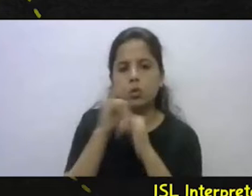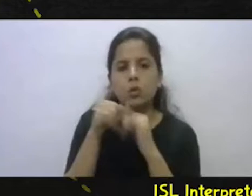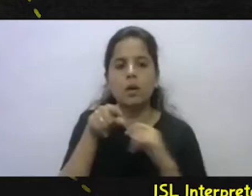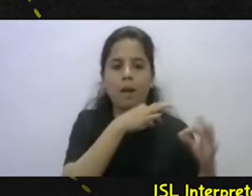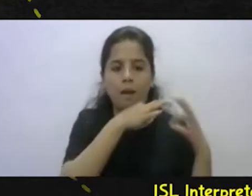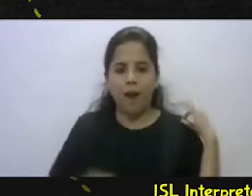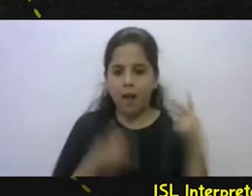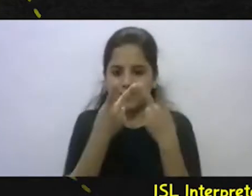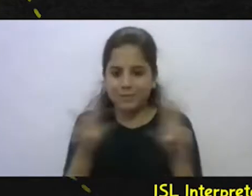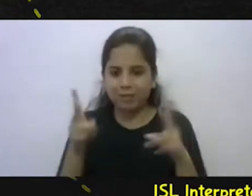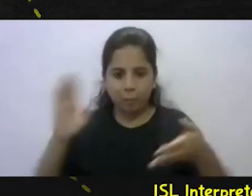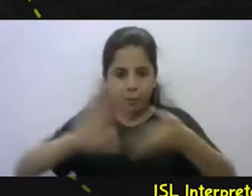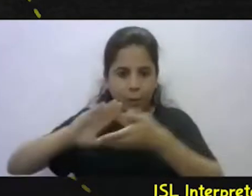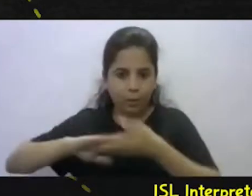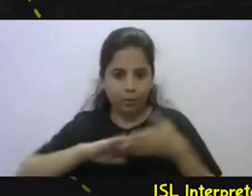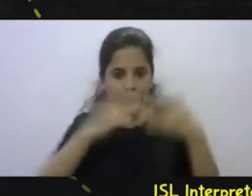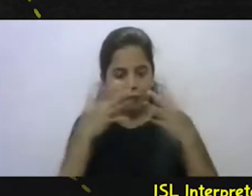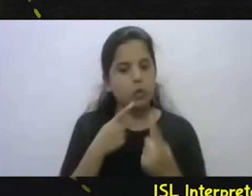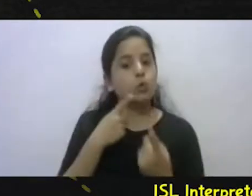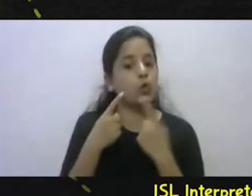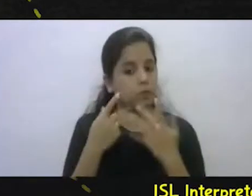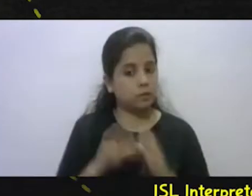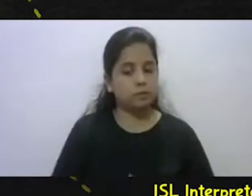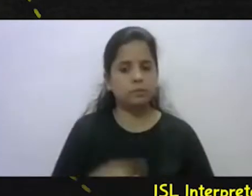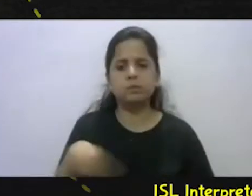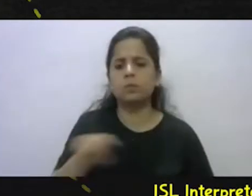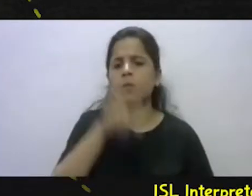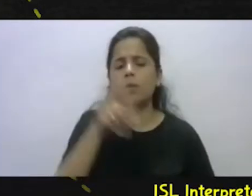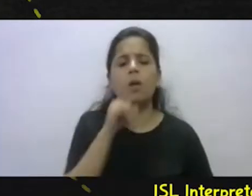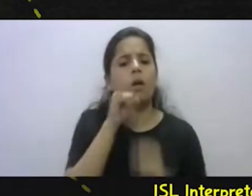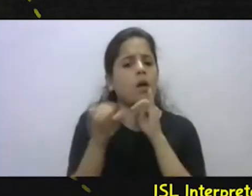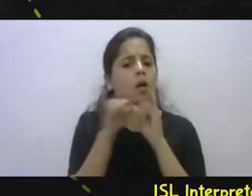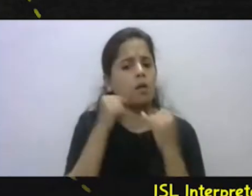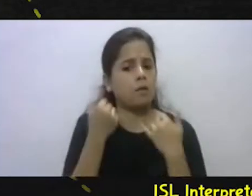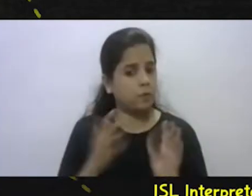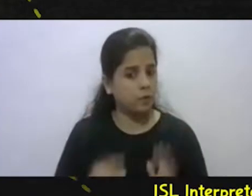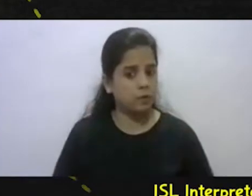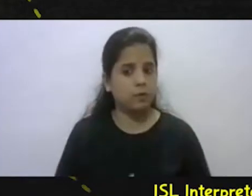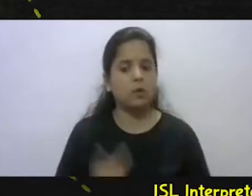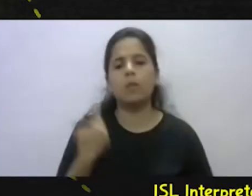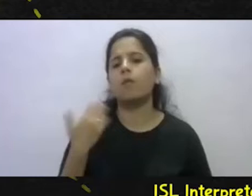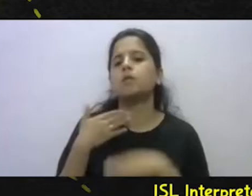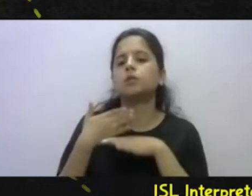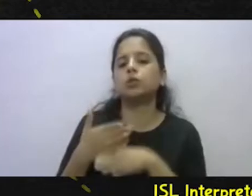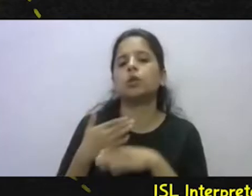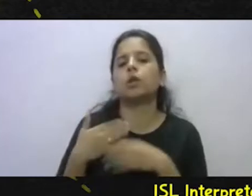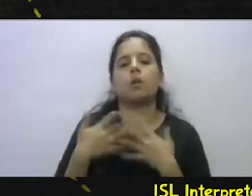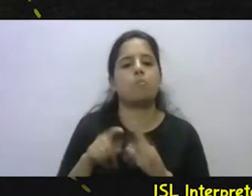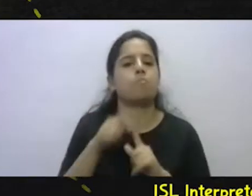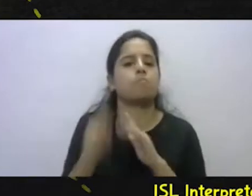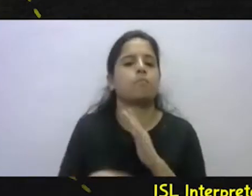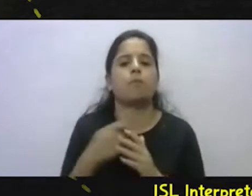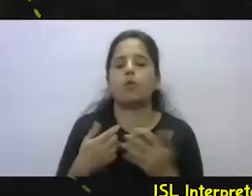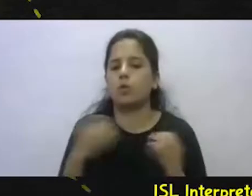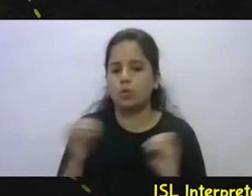interreligious relationships. And those are the interviews I have not shared on the project yet. These